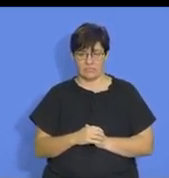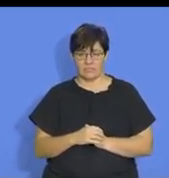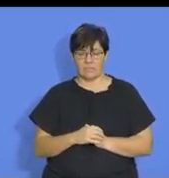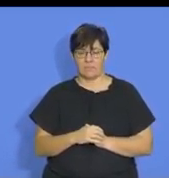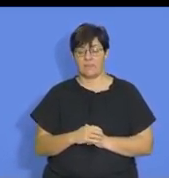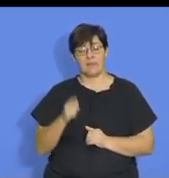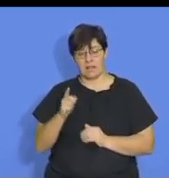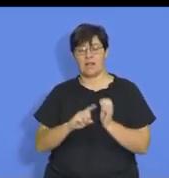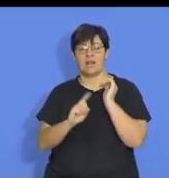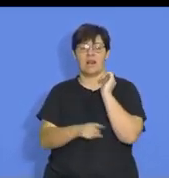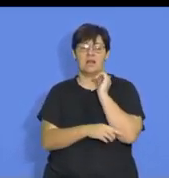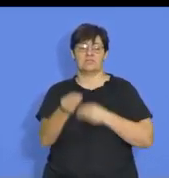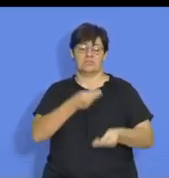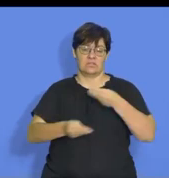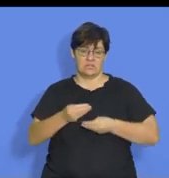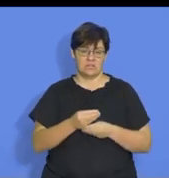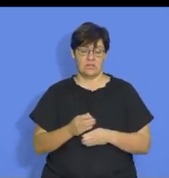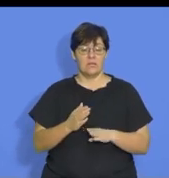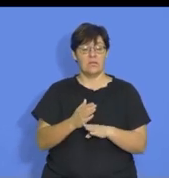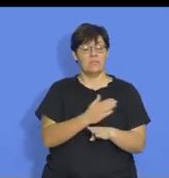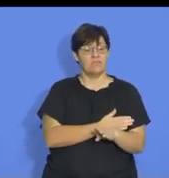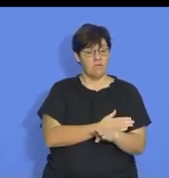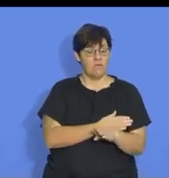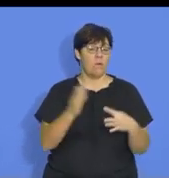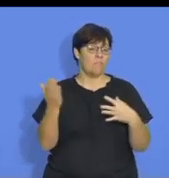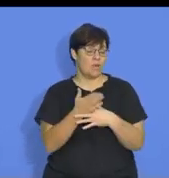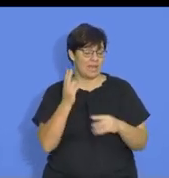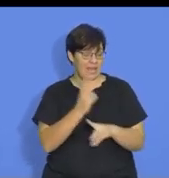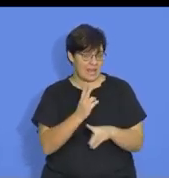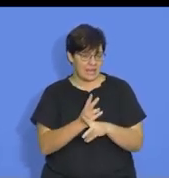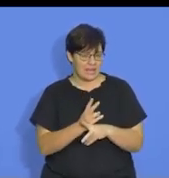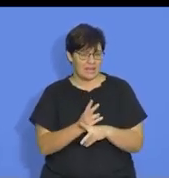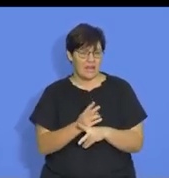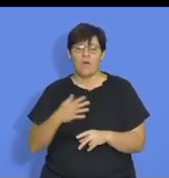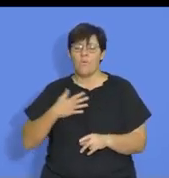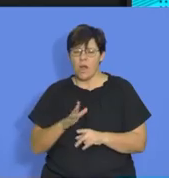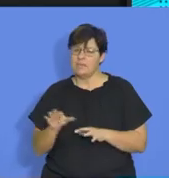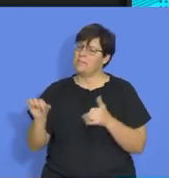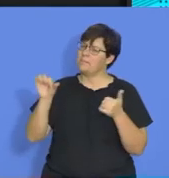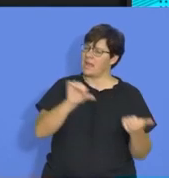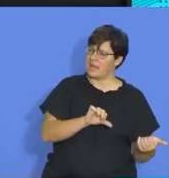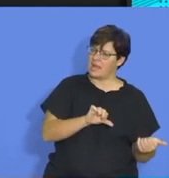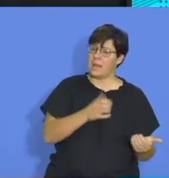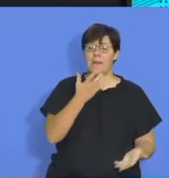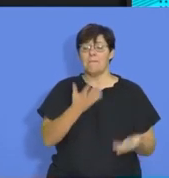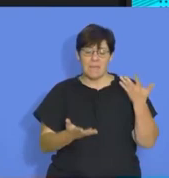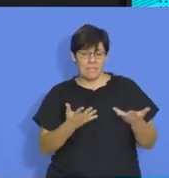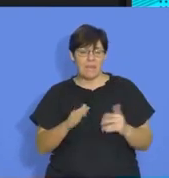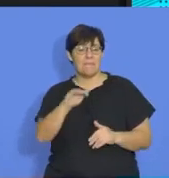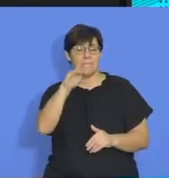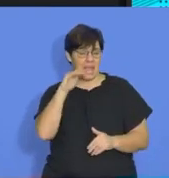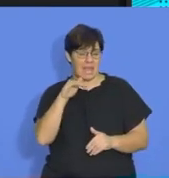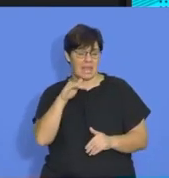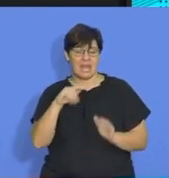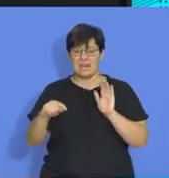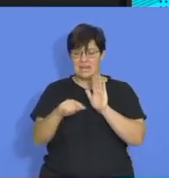30,000. Okay, right, so that was the last transaction. But before we take a second break, I just want to quickly